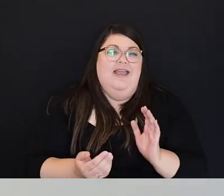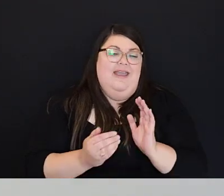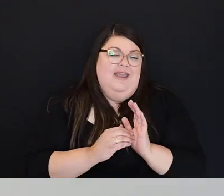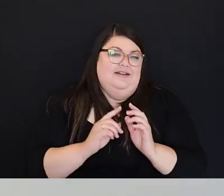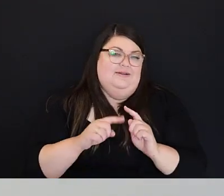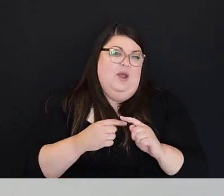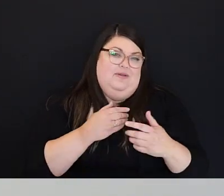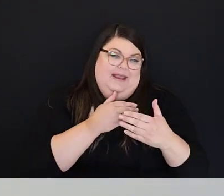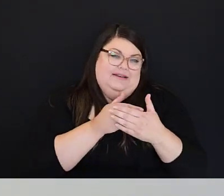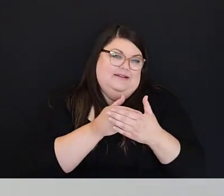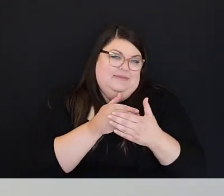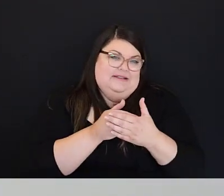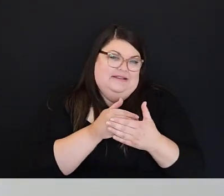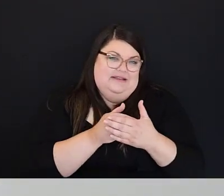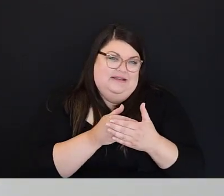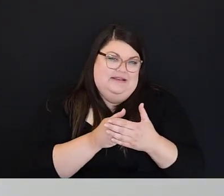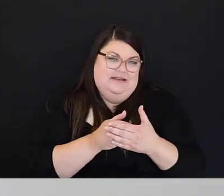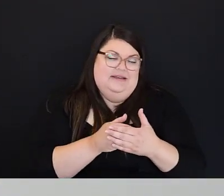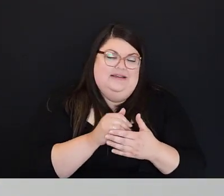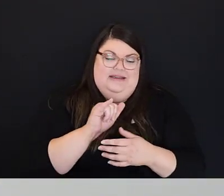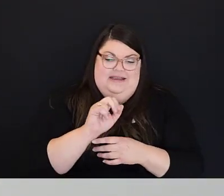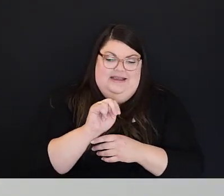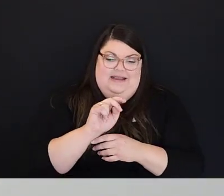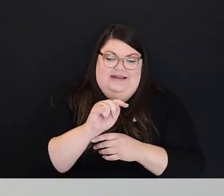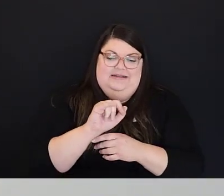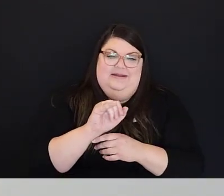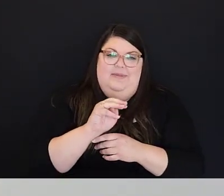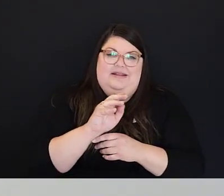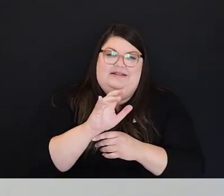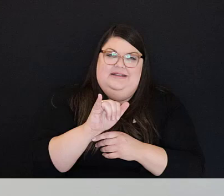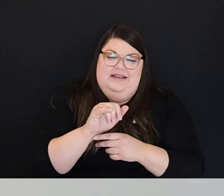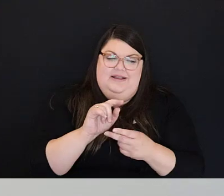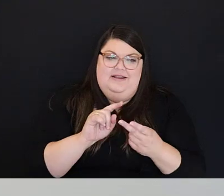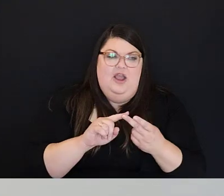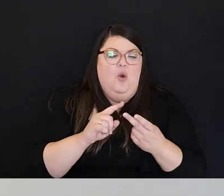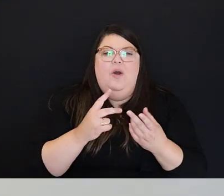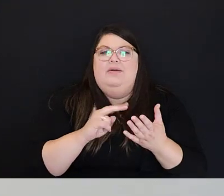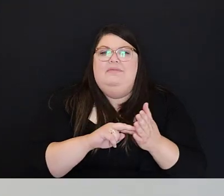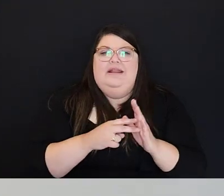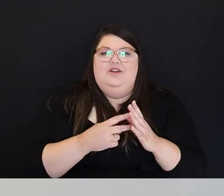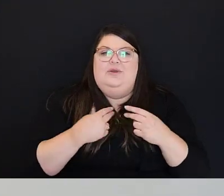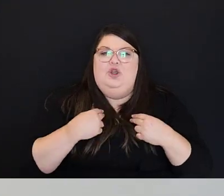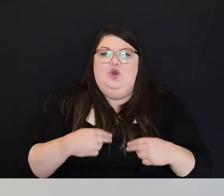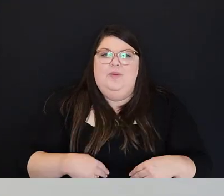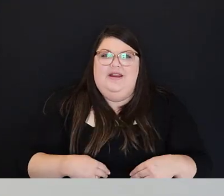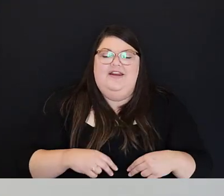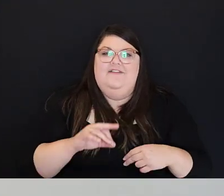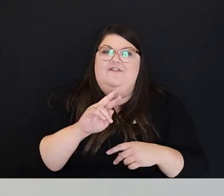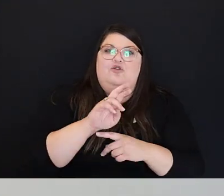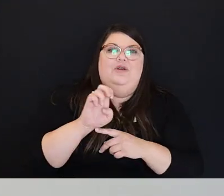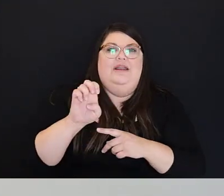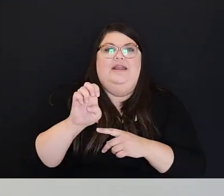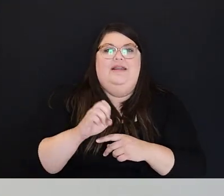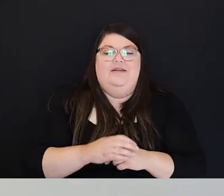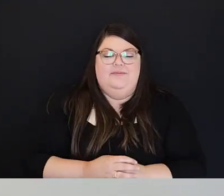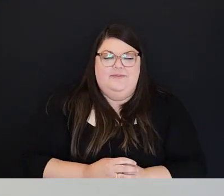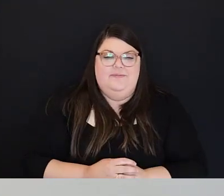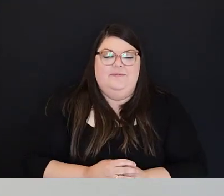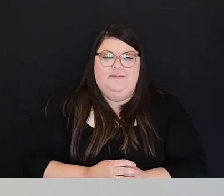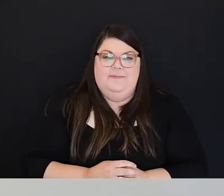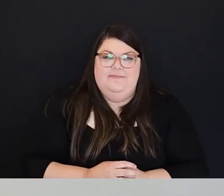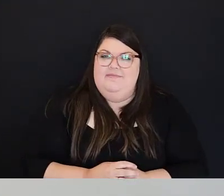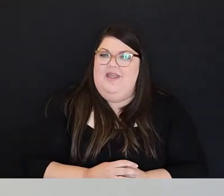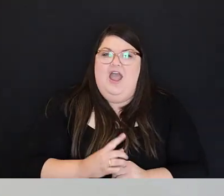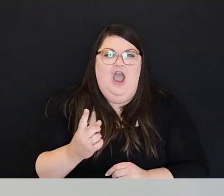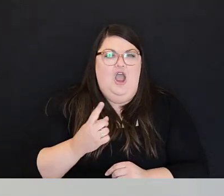really reflecting on what it means to be human, what it means to be free. And I always date my work. Like,